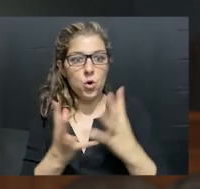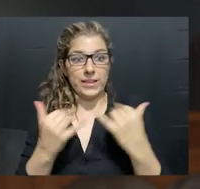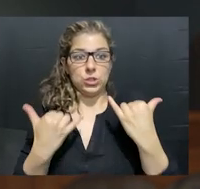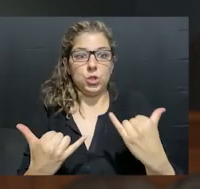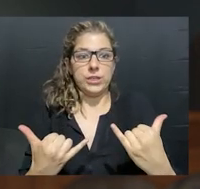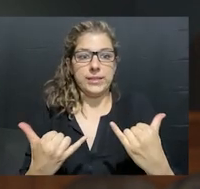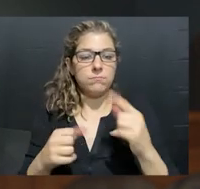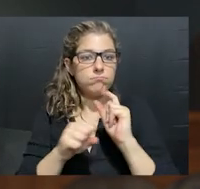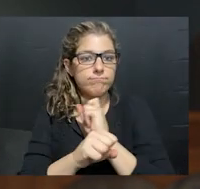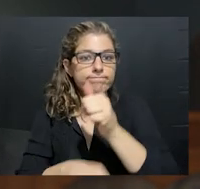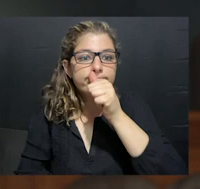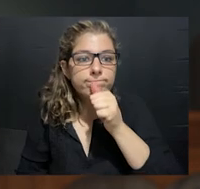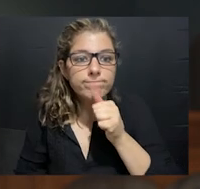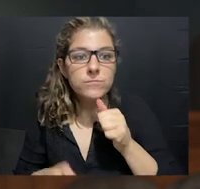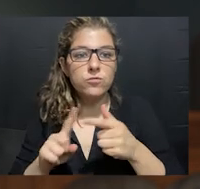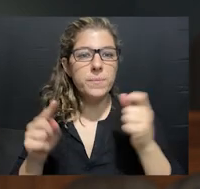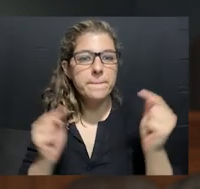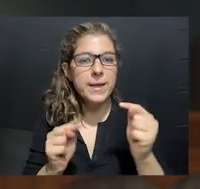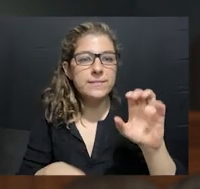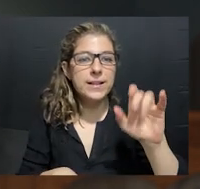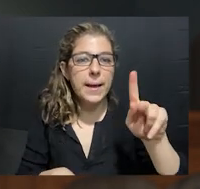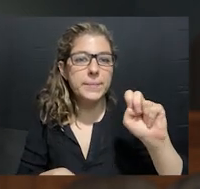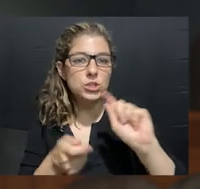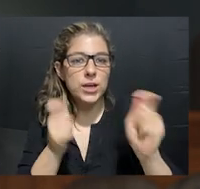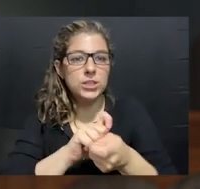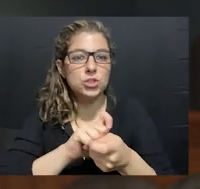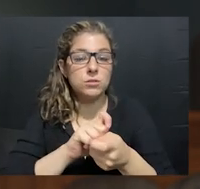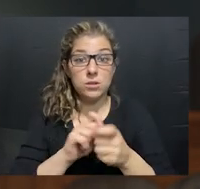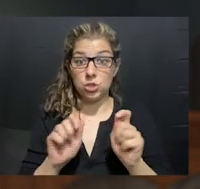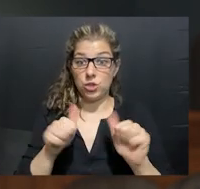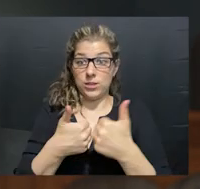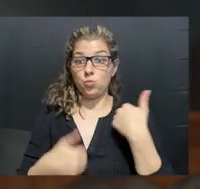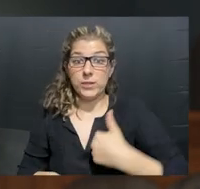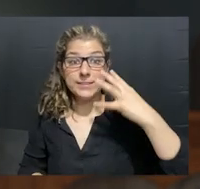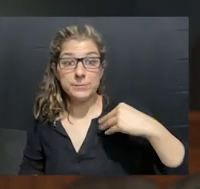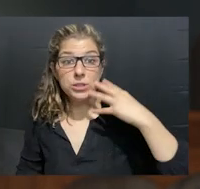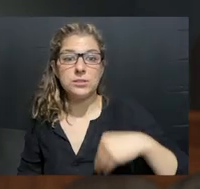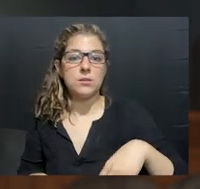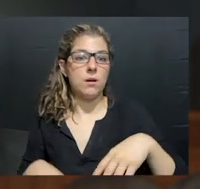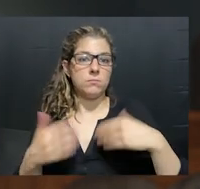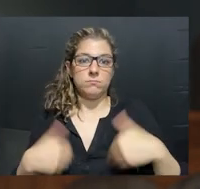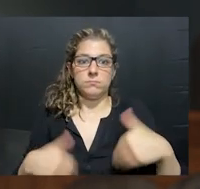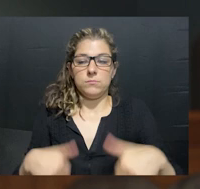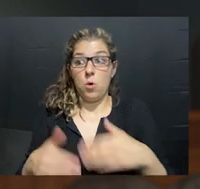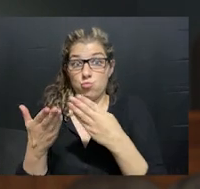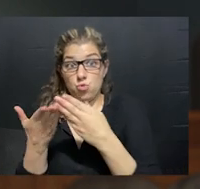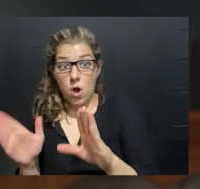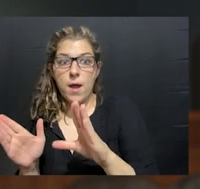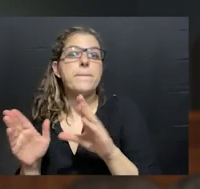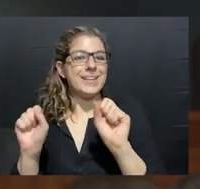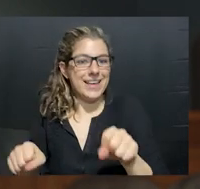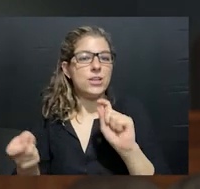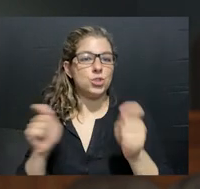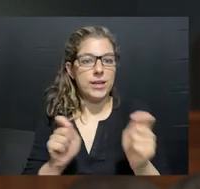currently suffering from the pains of climate change. The challenges we face are as formidable as they are broad,